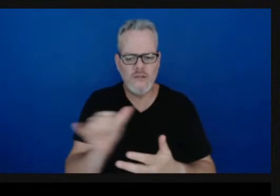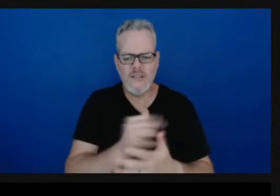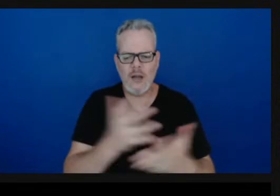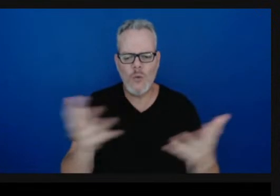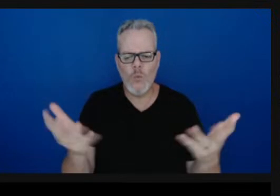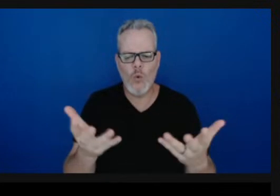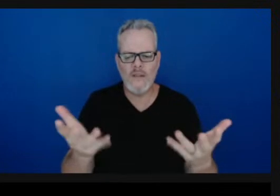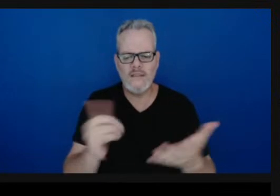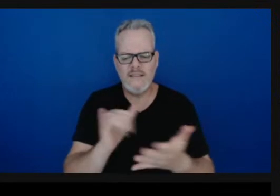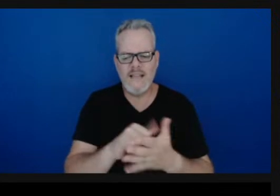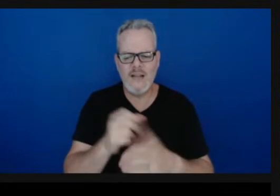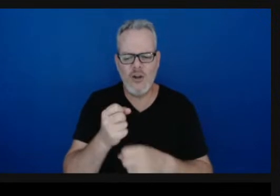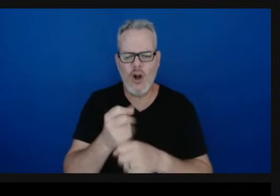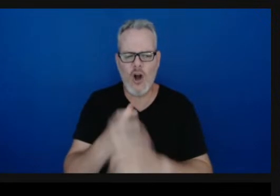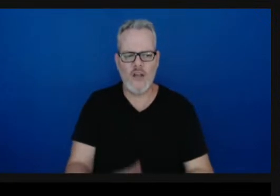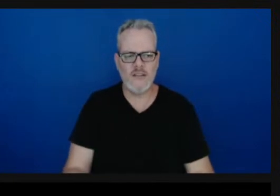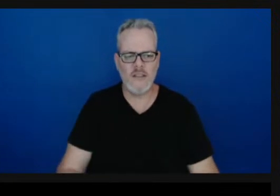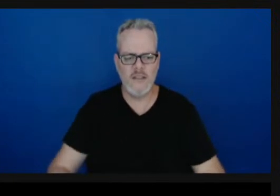them?